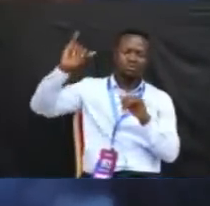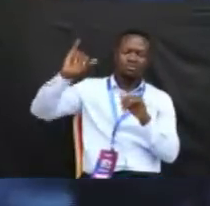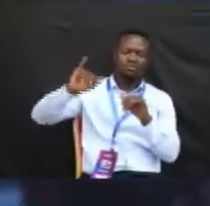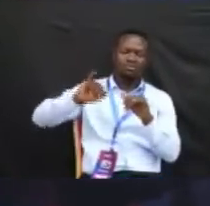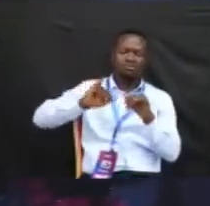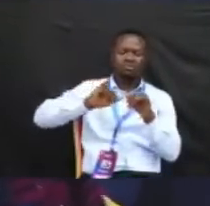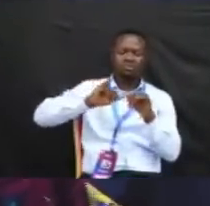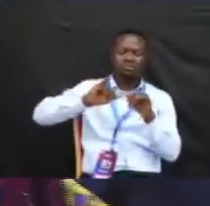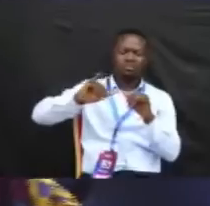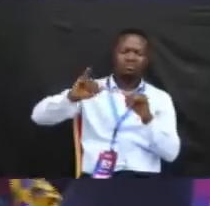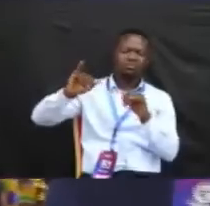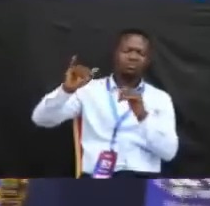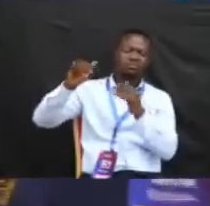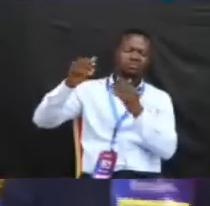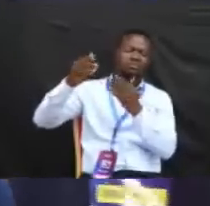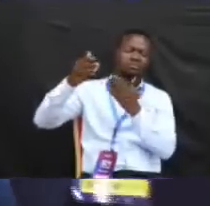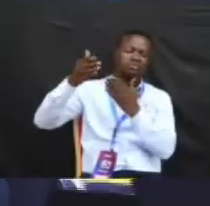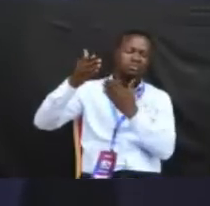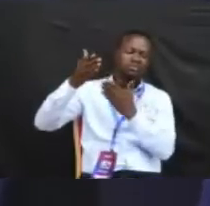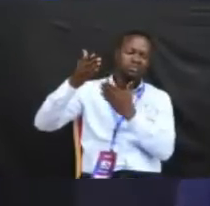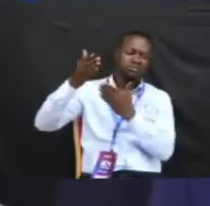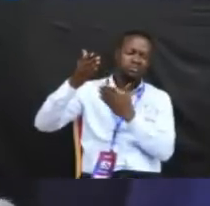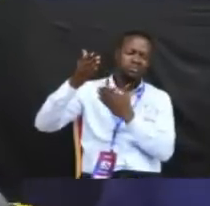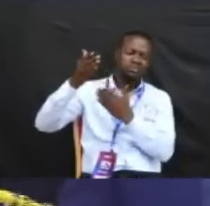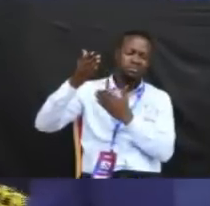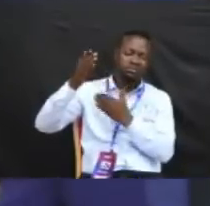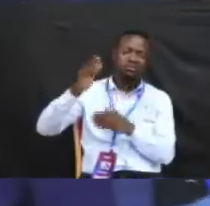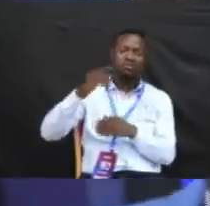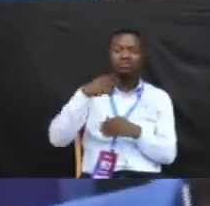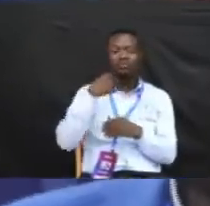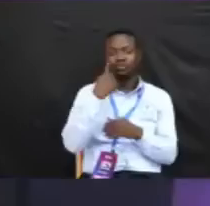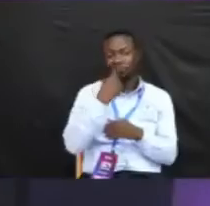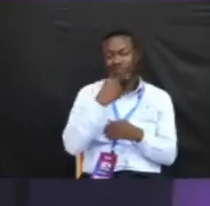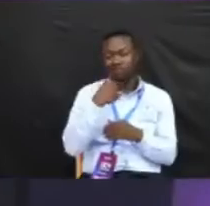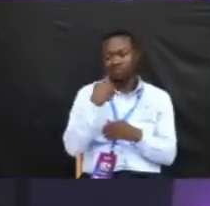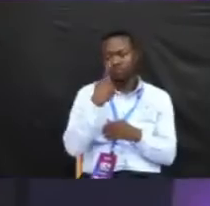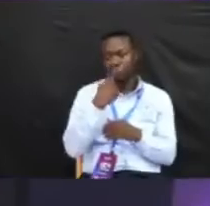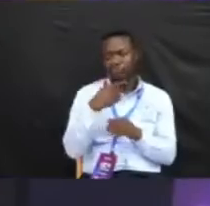anywhere. Let's sing it again.